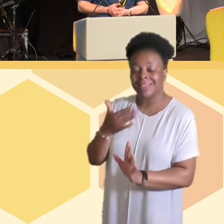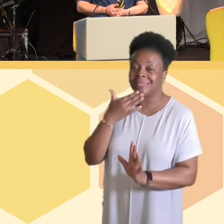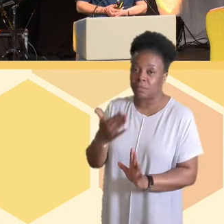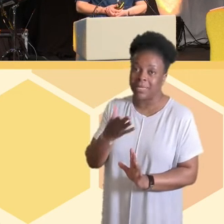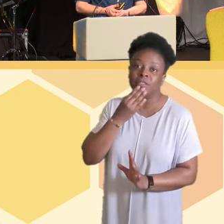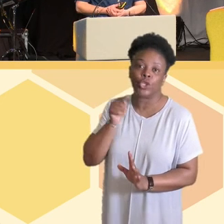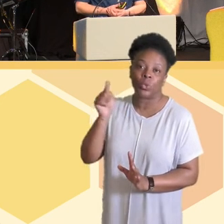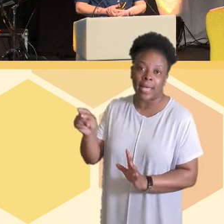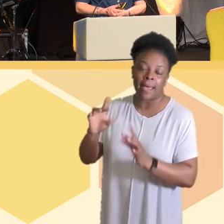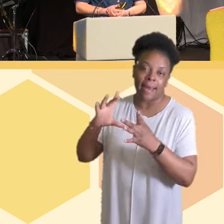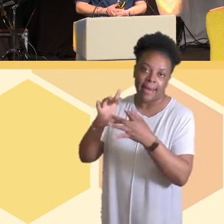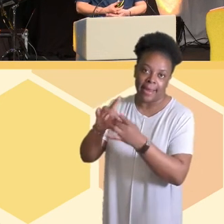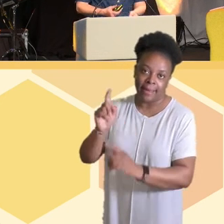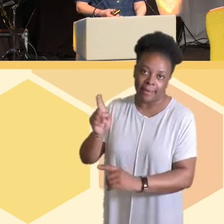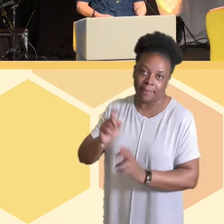link on the screen.